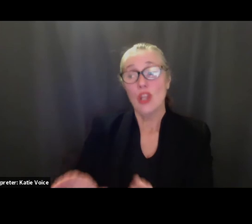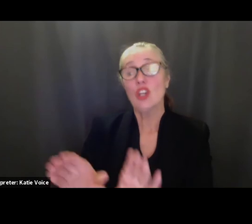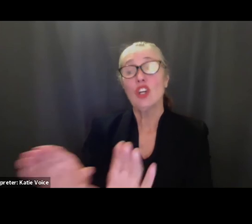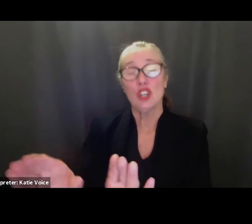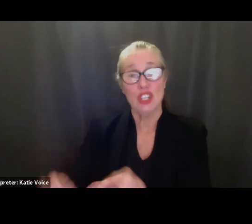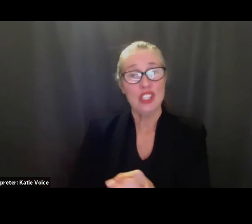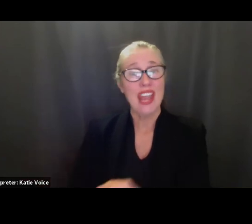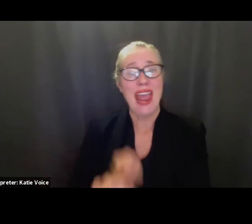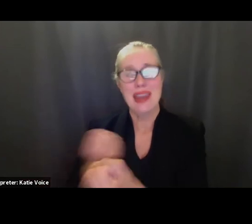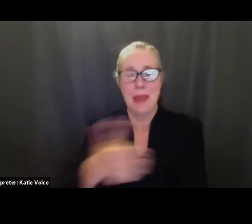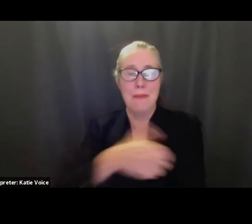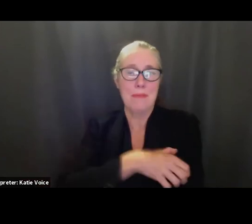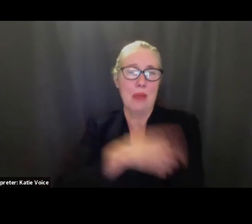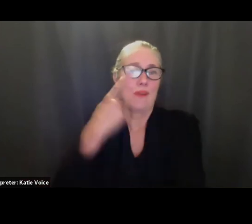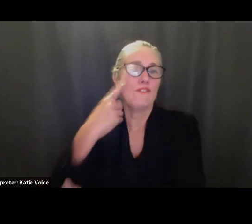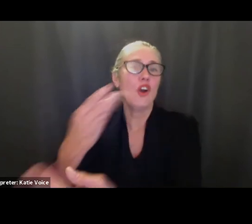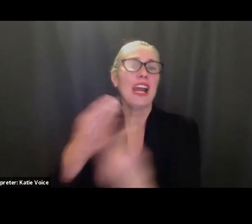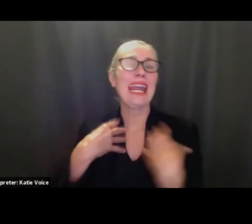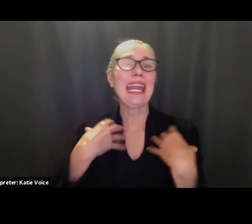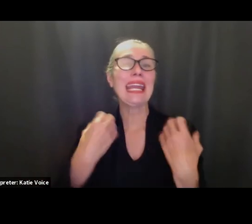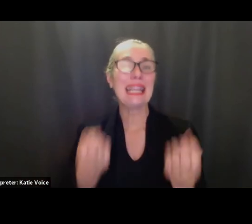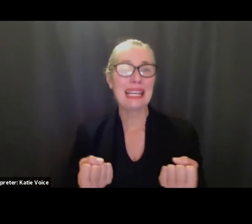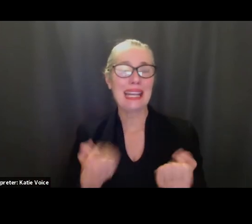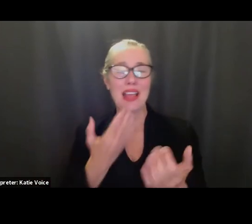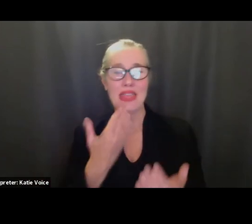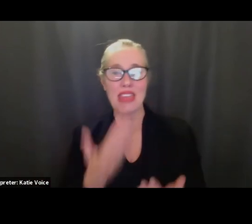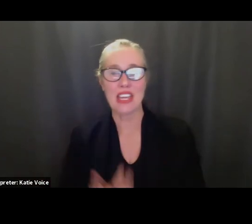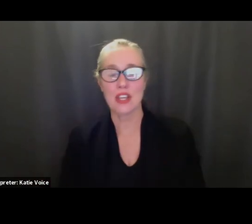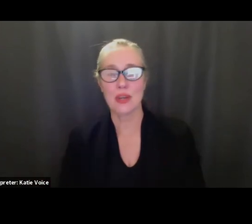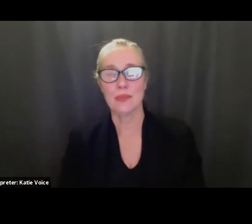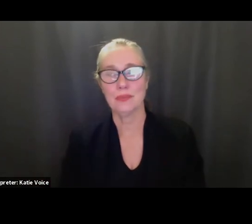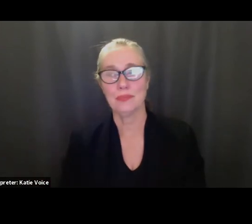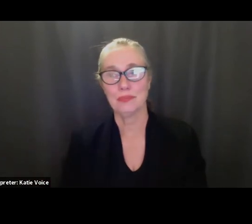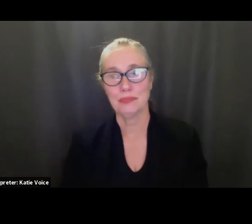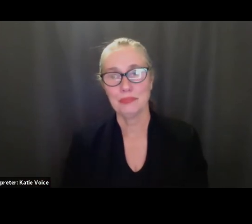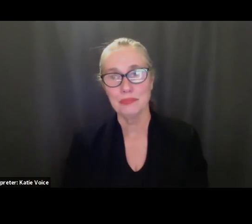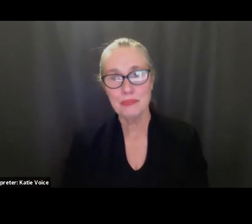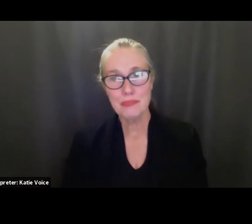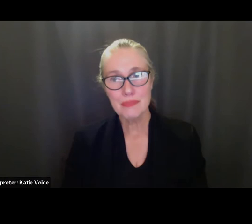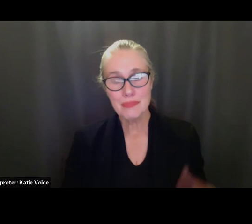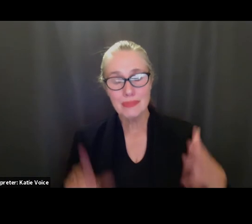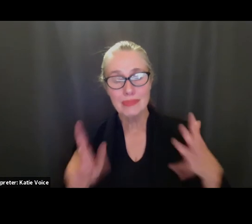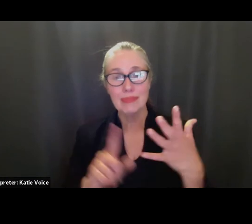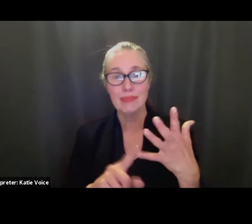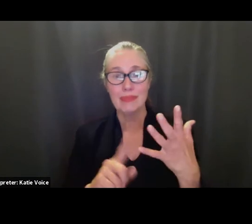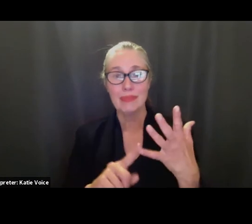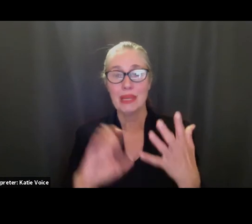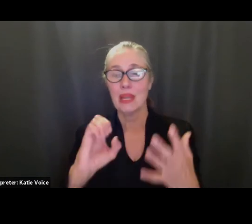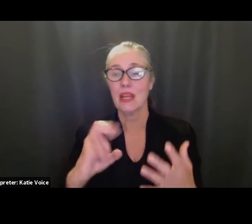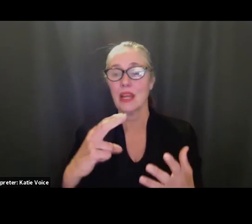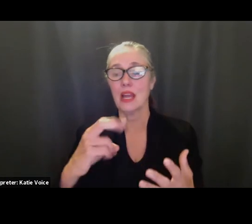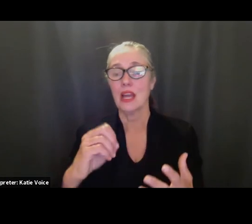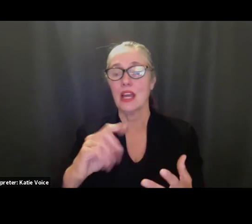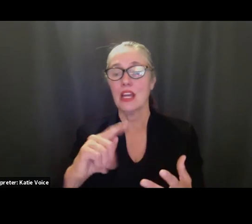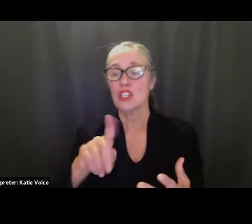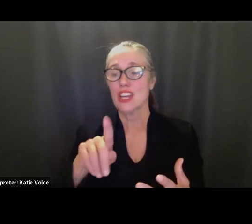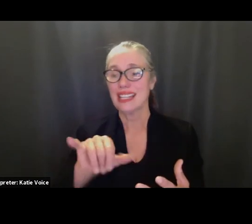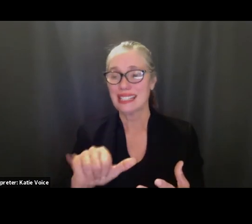thank you thank you speaker is chelsea lancaster